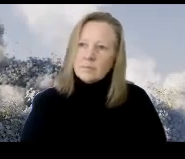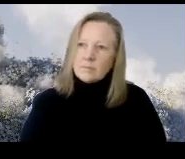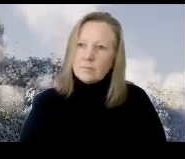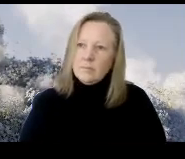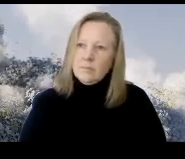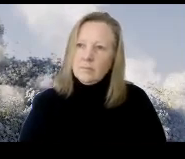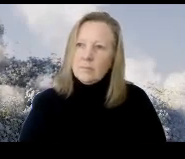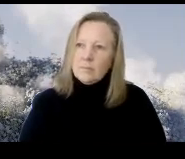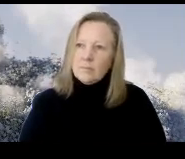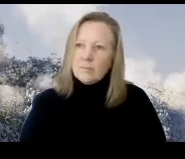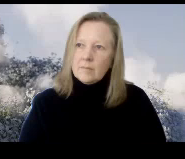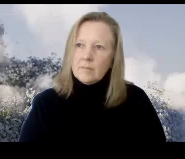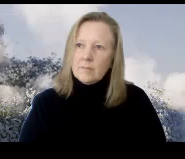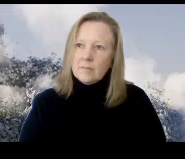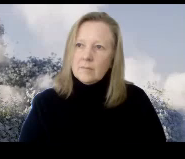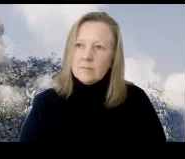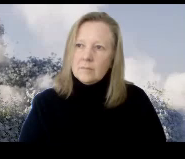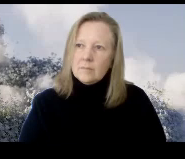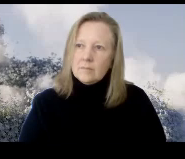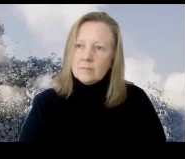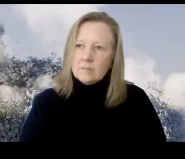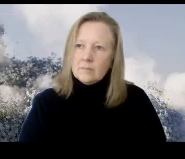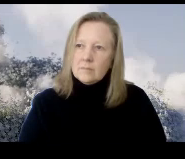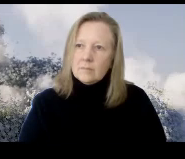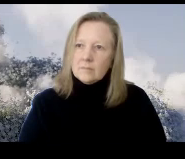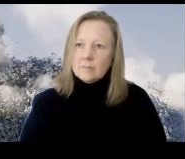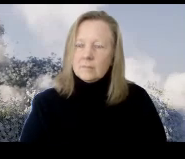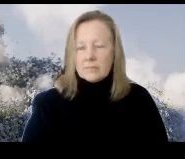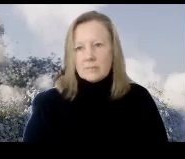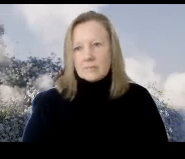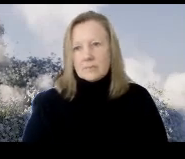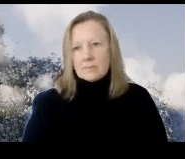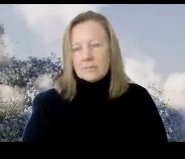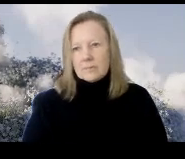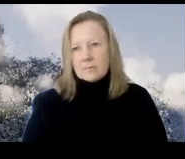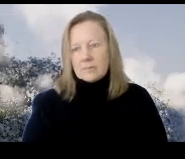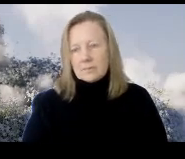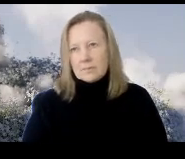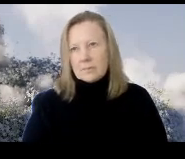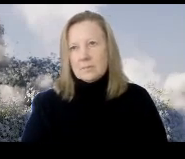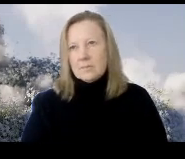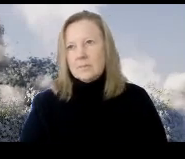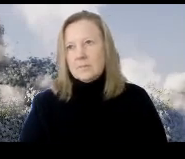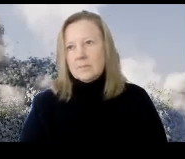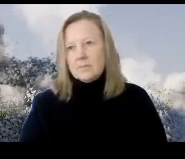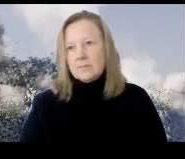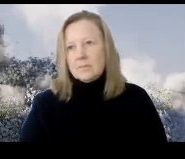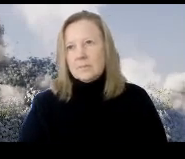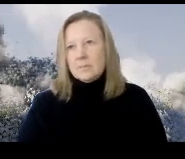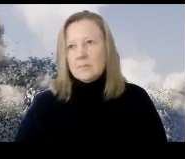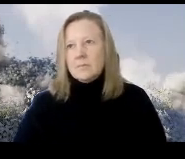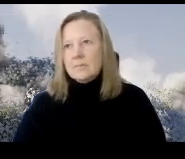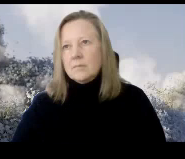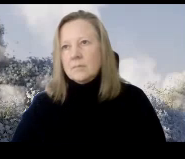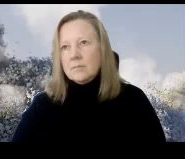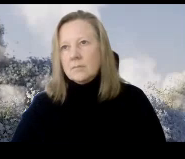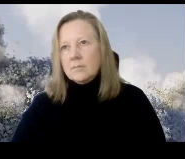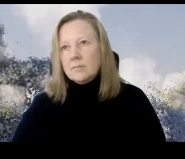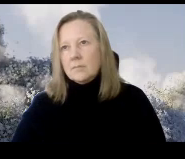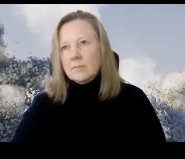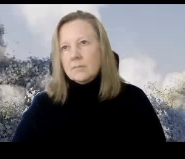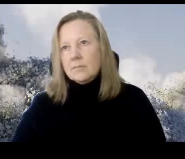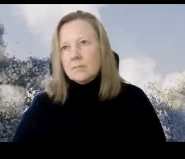the patient speaks back to you, but your transcript is also happening in real time on the left. So the